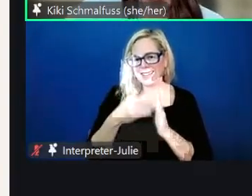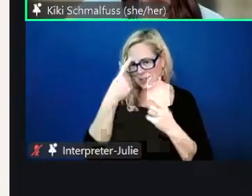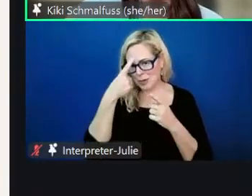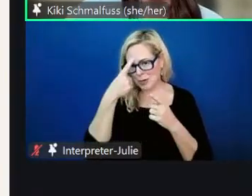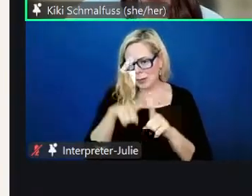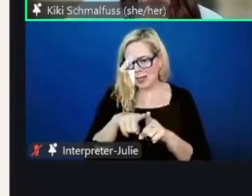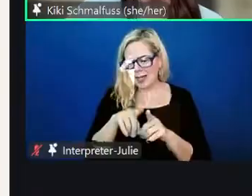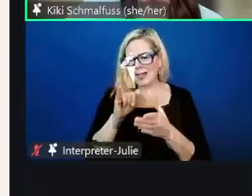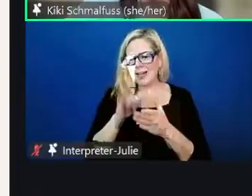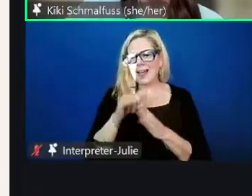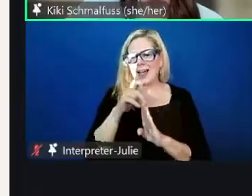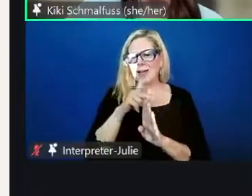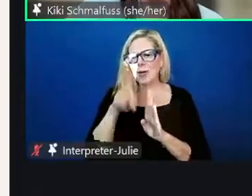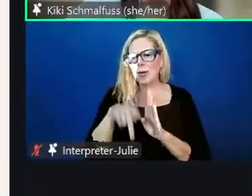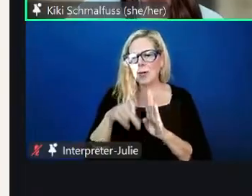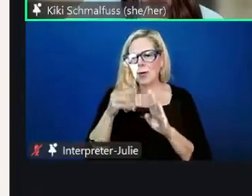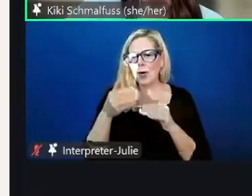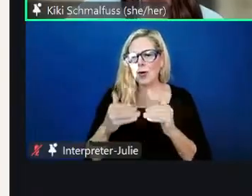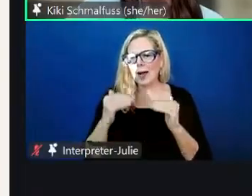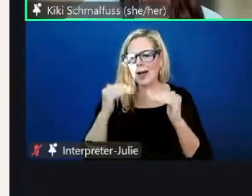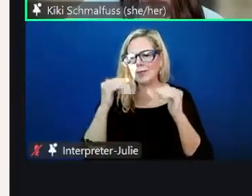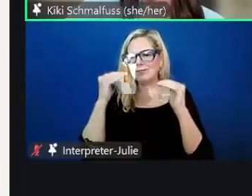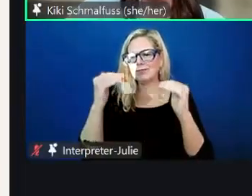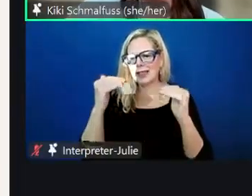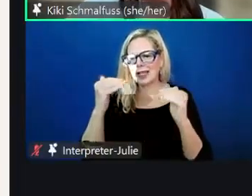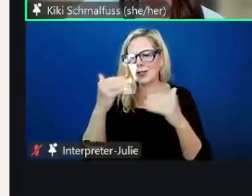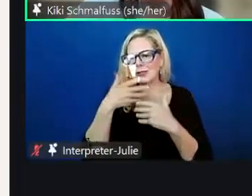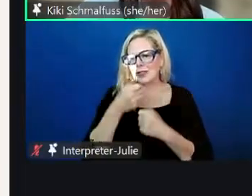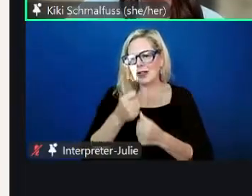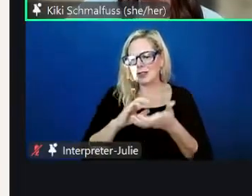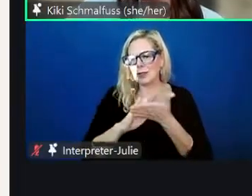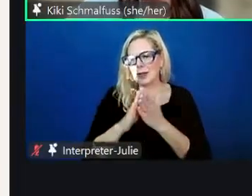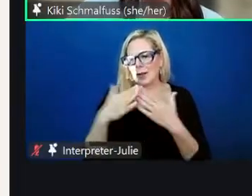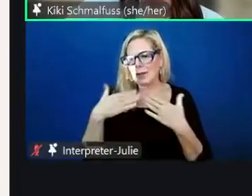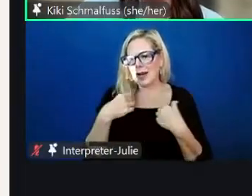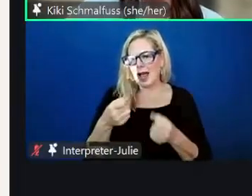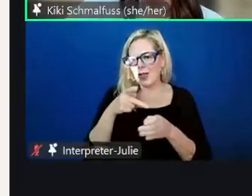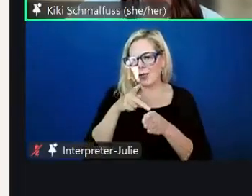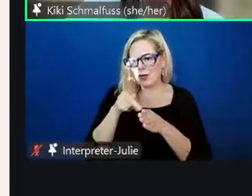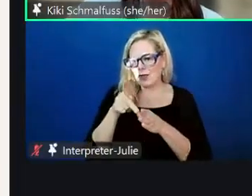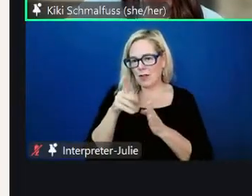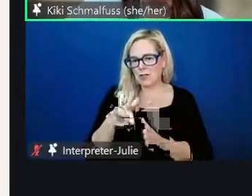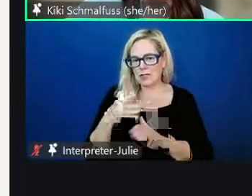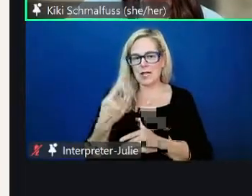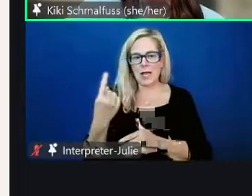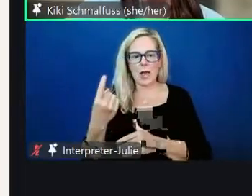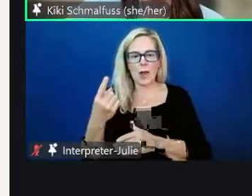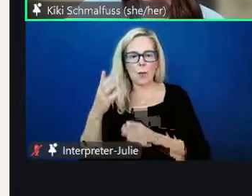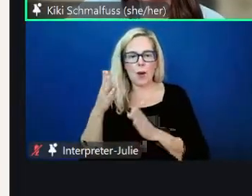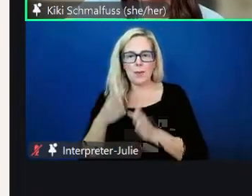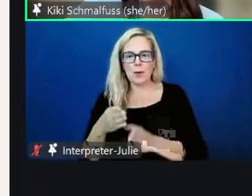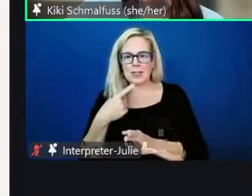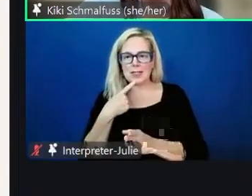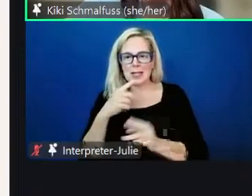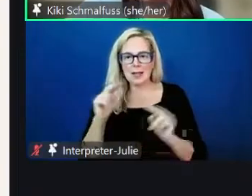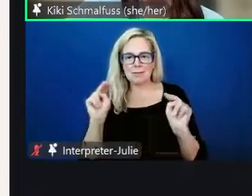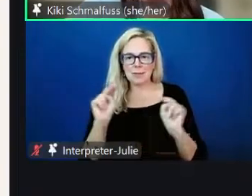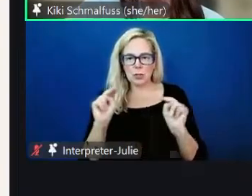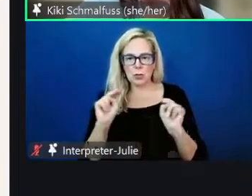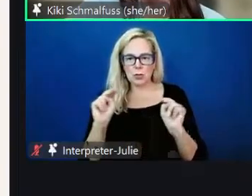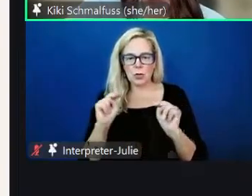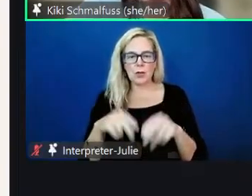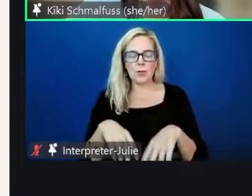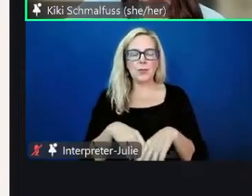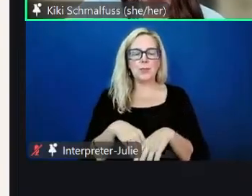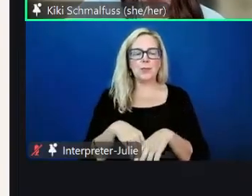the program increased their confidence in becoming a health professional, and one person indicated they neither agreed nor disagreed. So we felt like this also